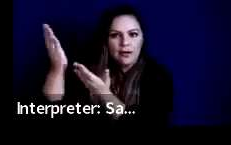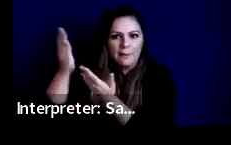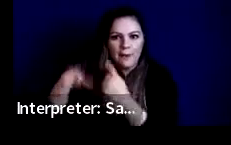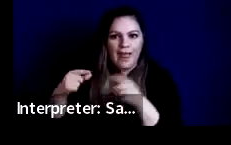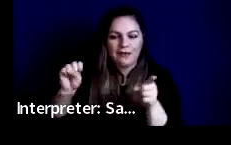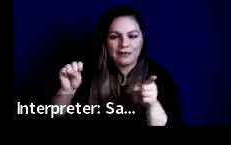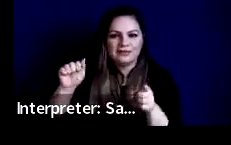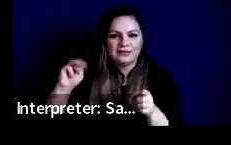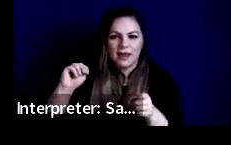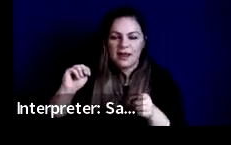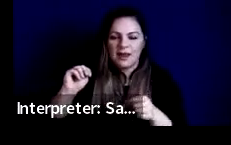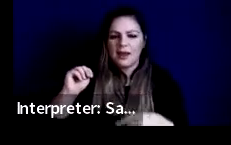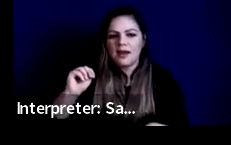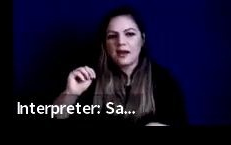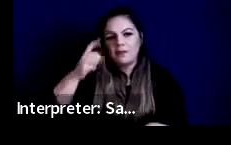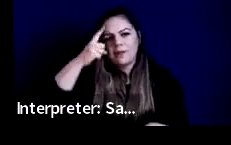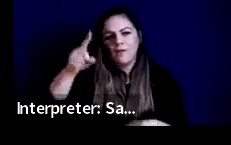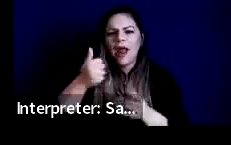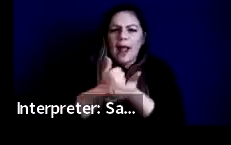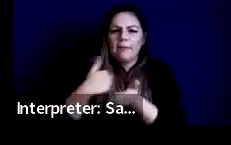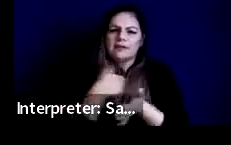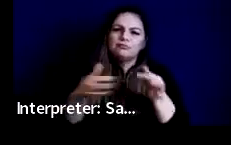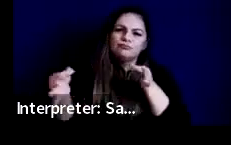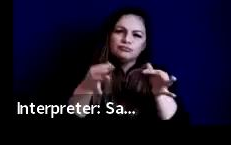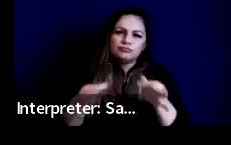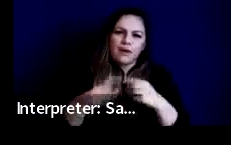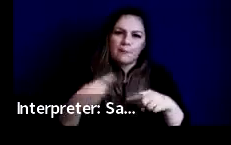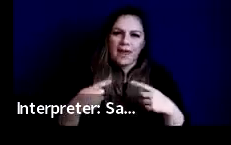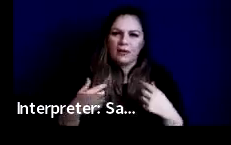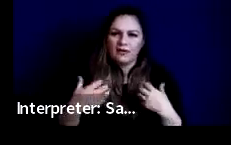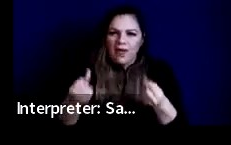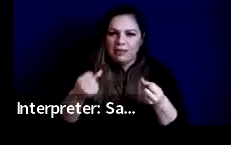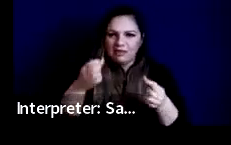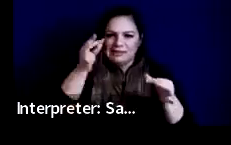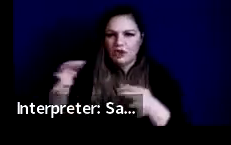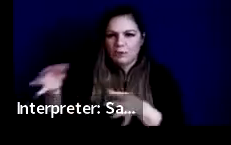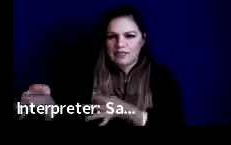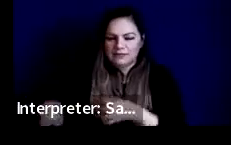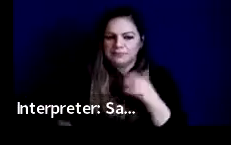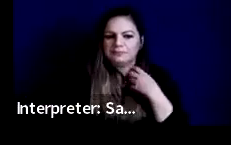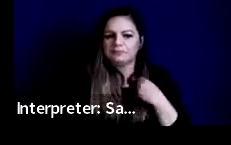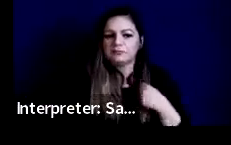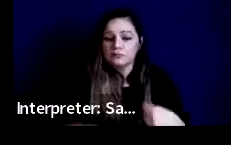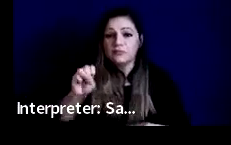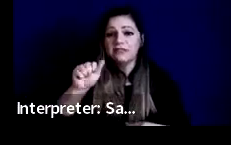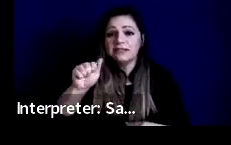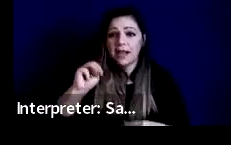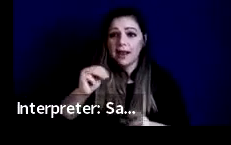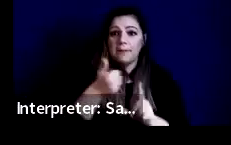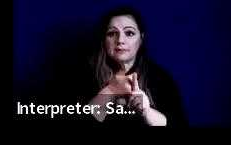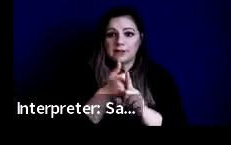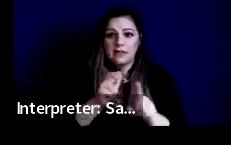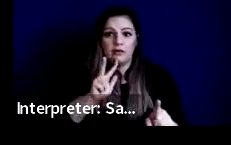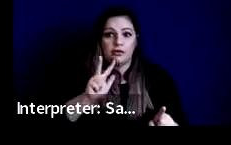and other pieces to life here. So Sam is a 35-year-old white